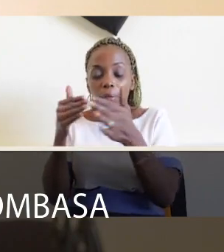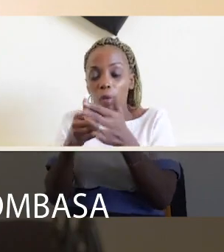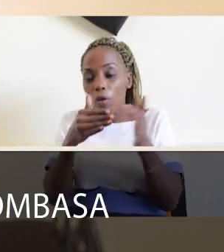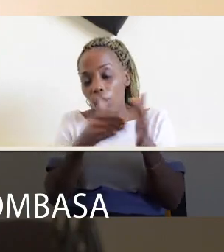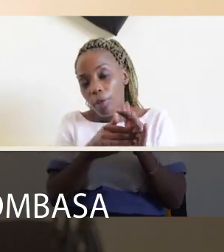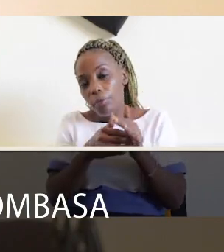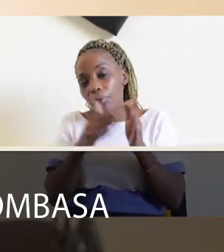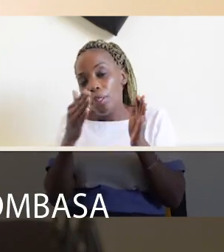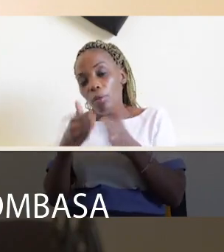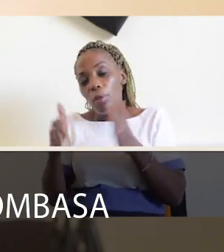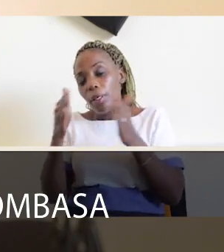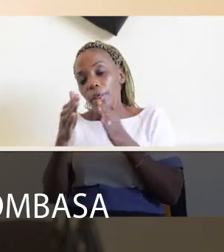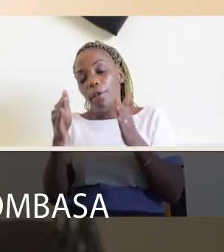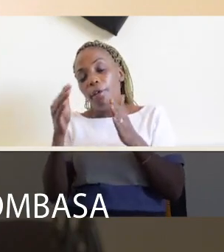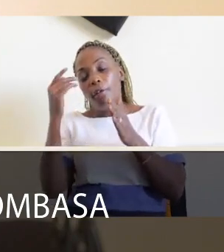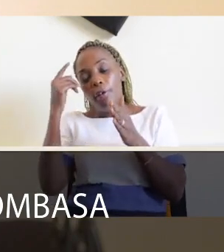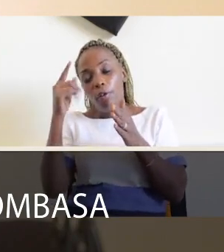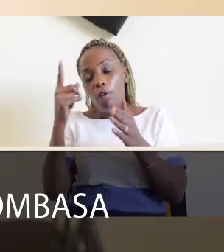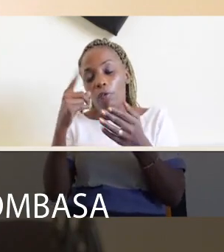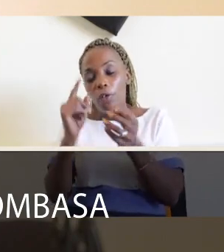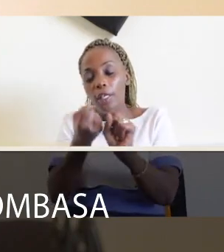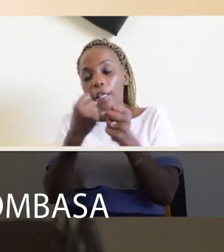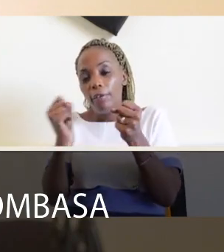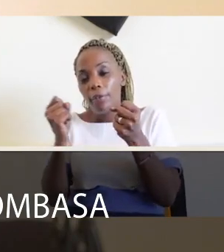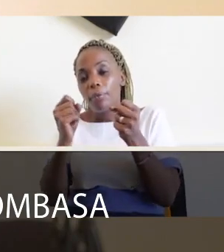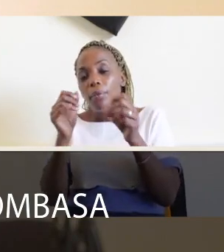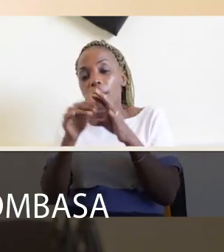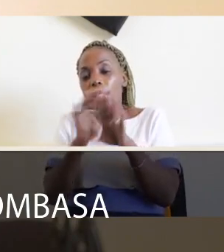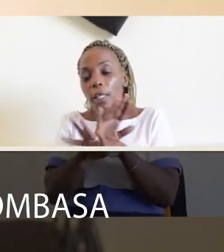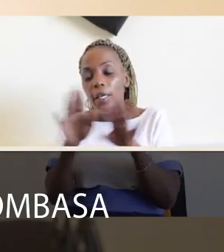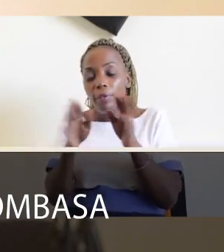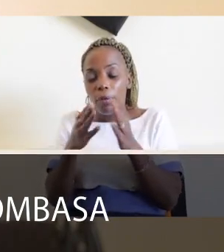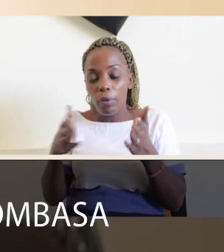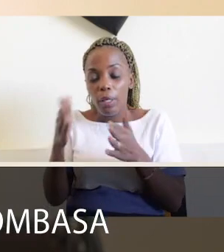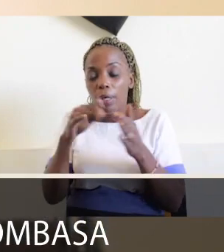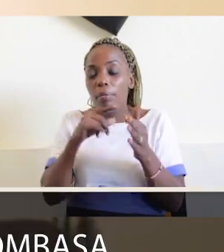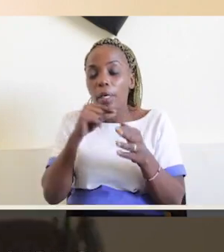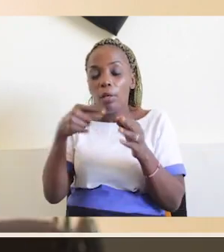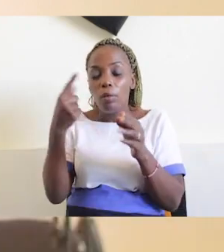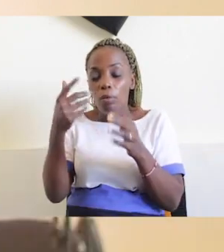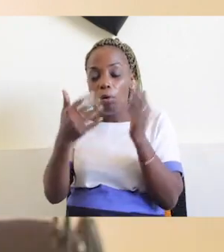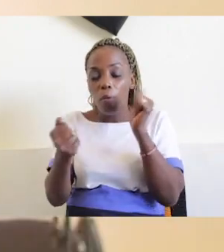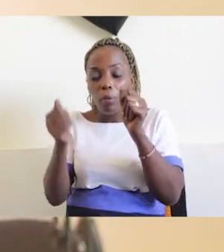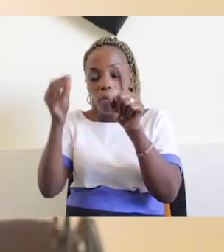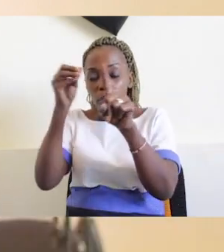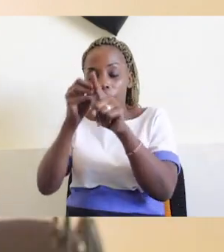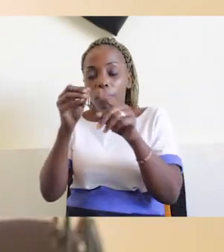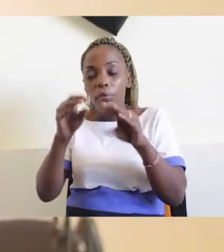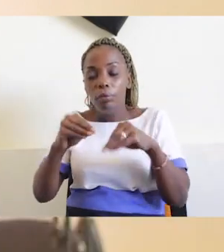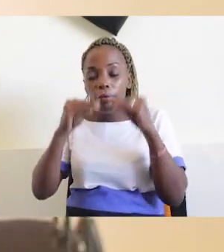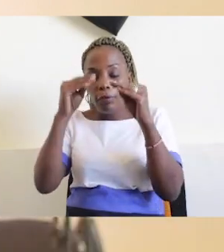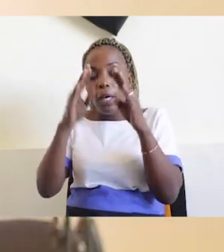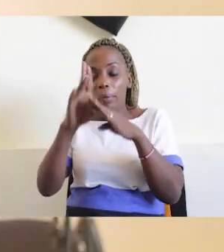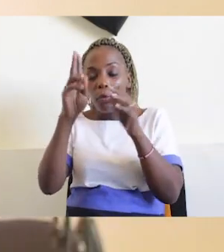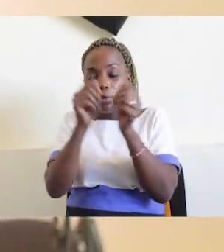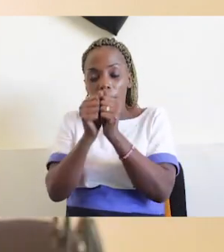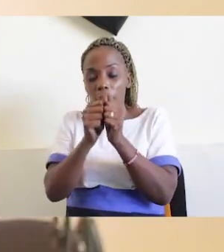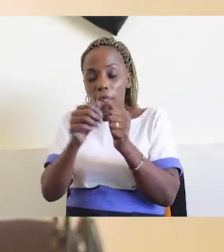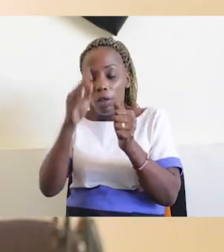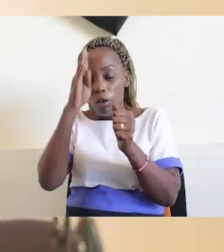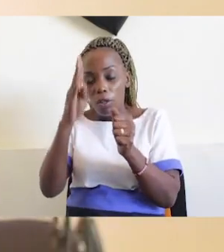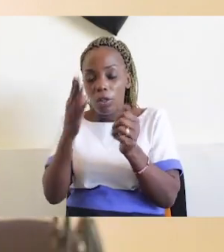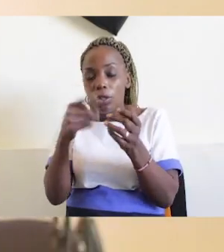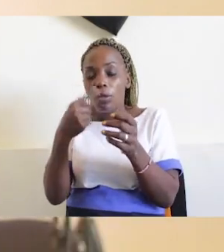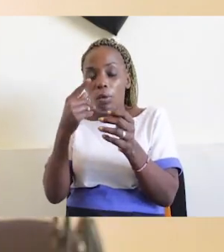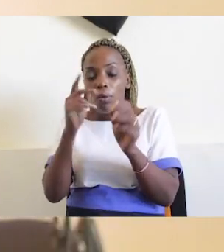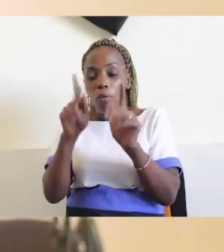way of or delay them in any way. Men who are determined to soar with God. Men and women